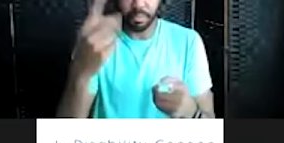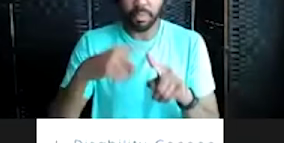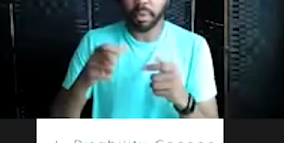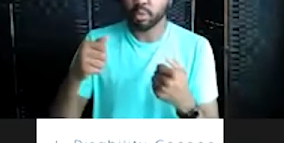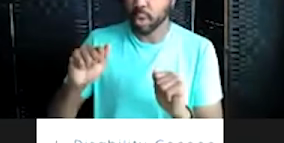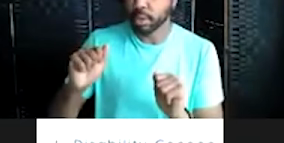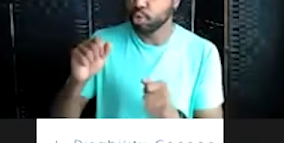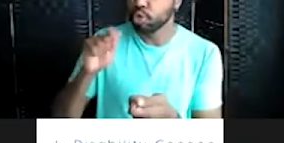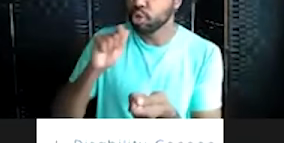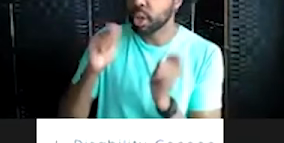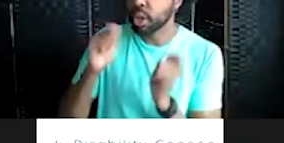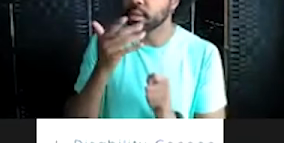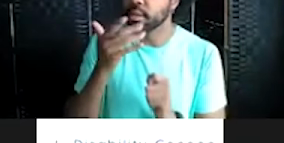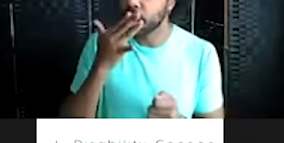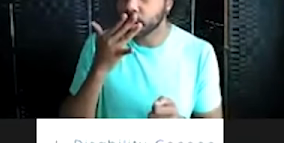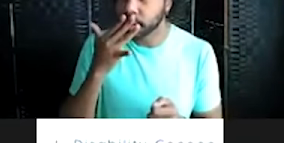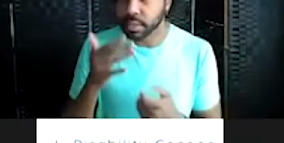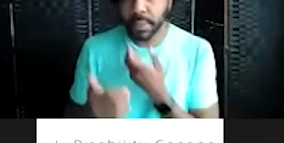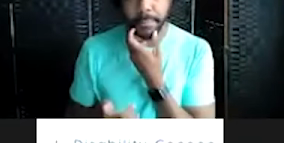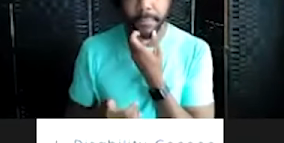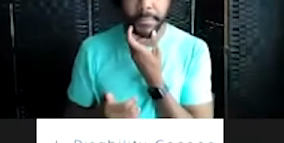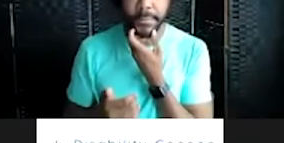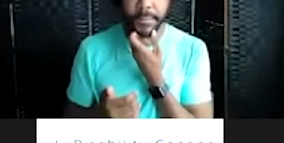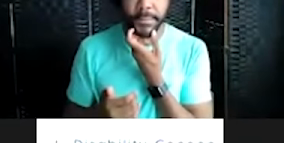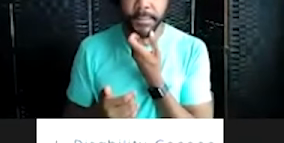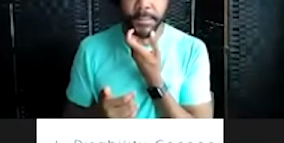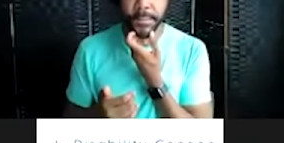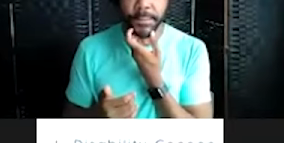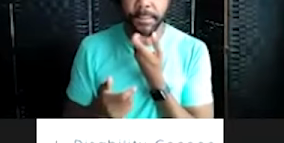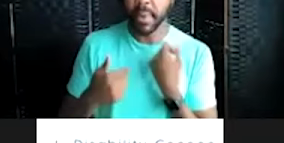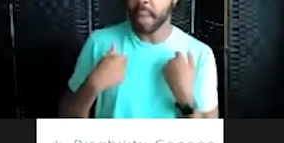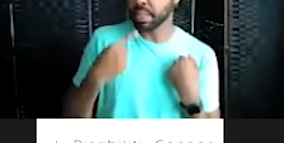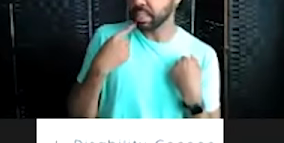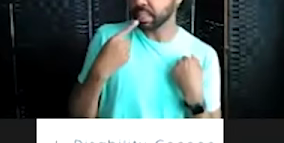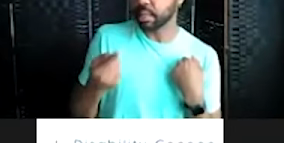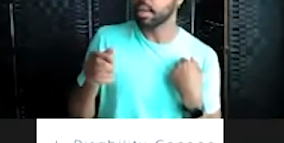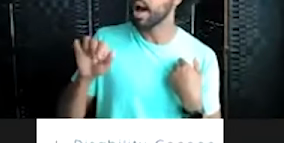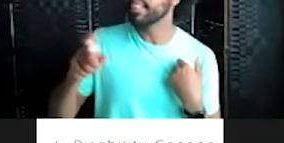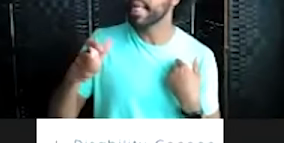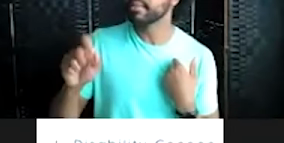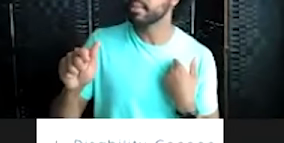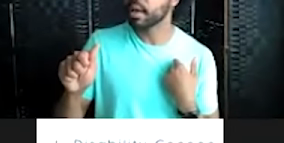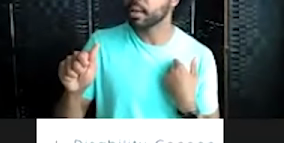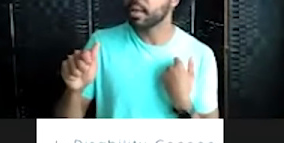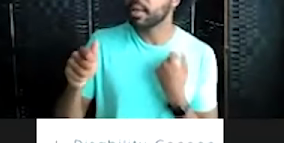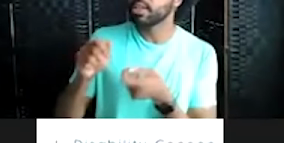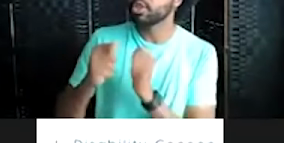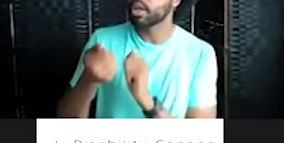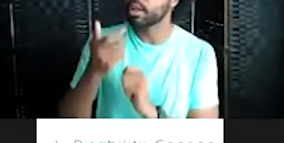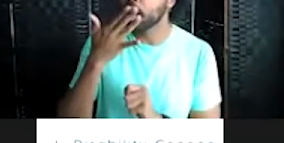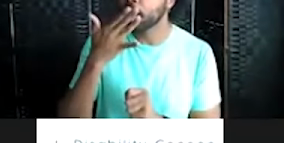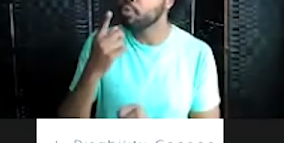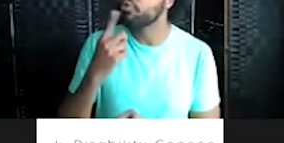It is currently blue. Right. So I'm going to say, Alexa, turn Connie's lamp red.